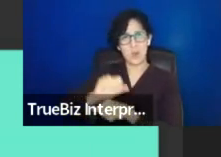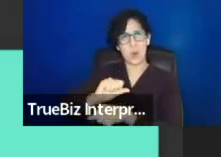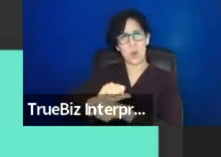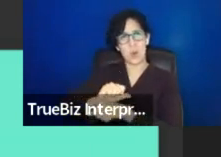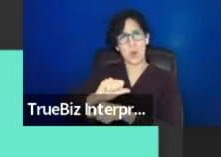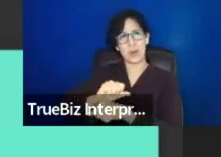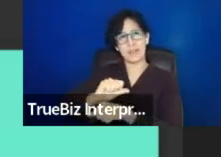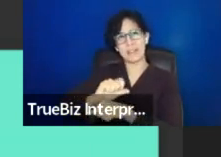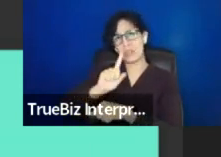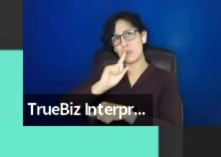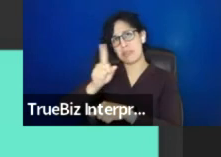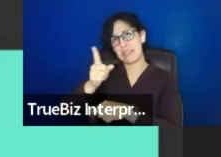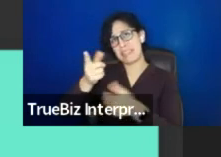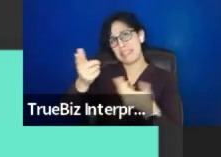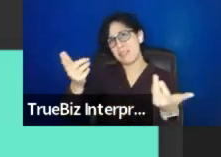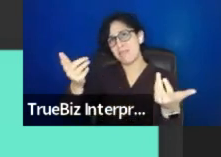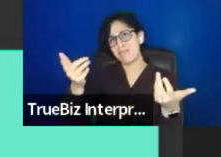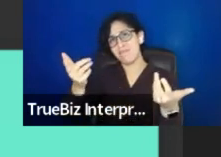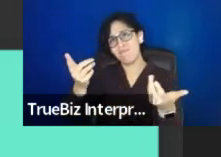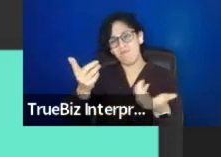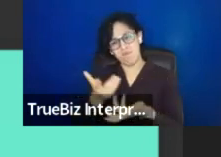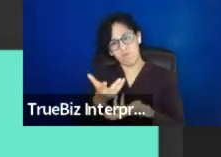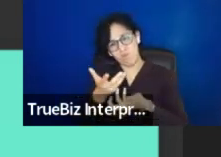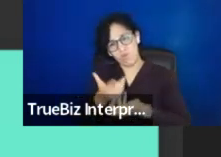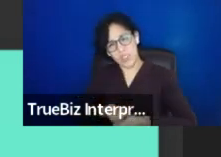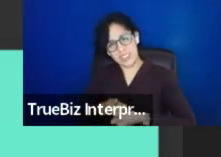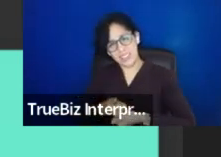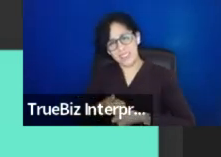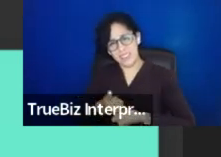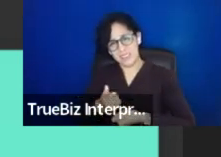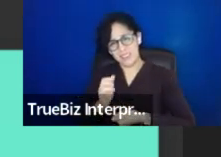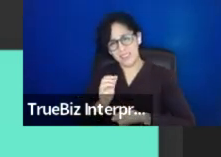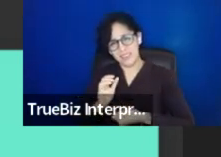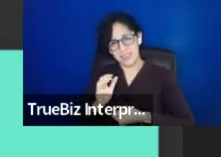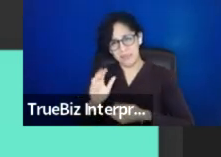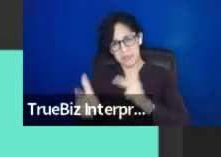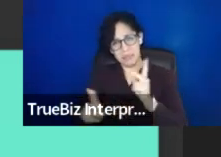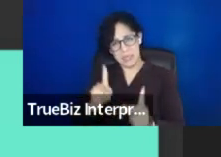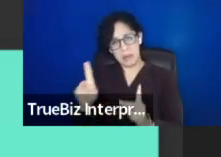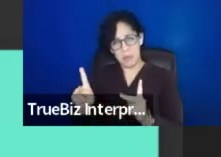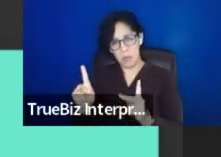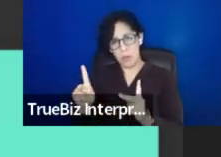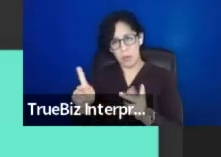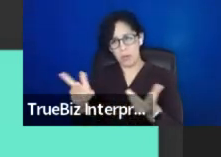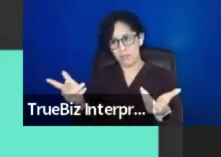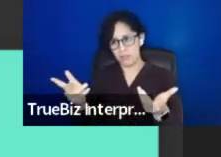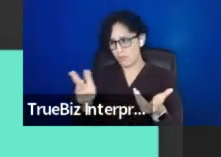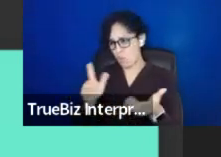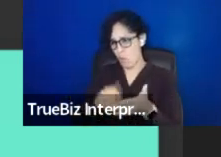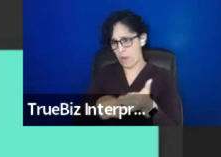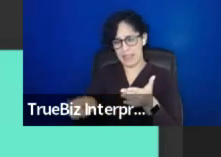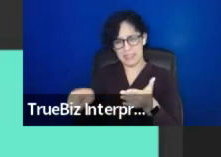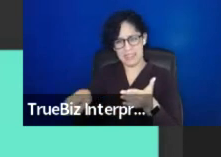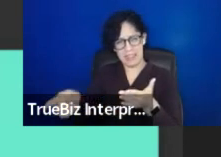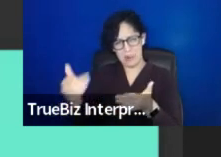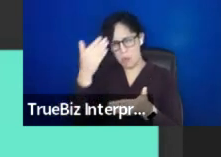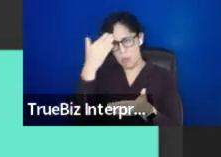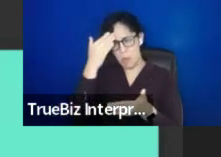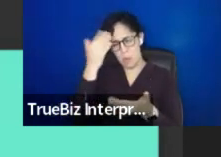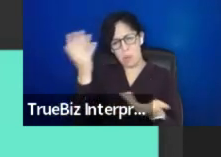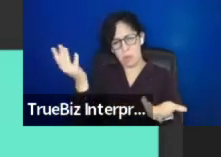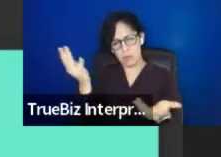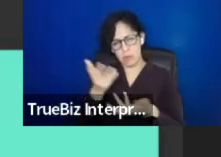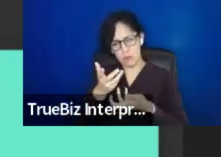really understanding that we need to trust our colleagues and we need to trust for people when they ask for things, and that